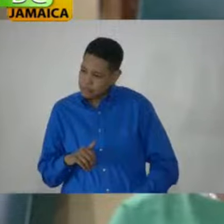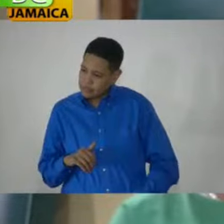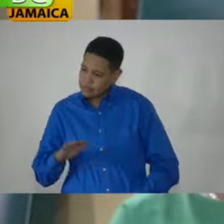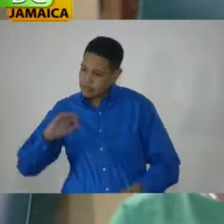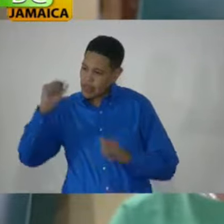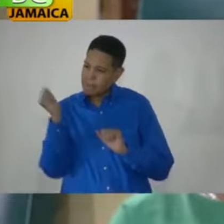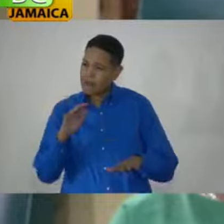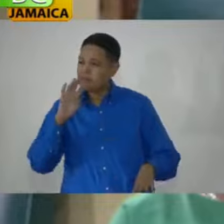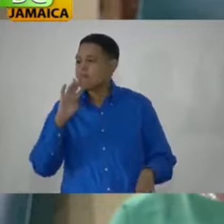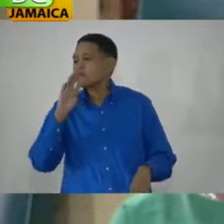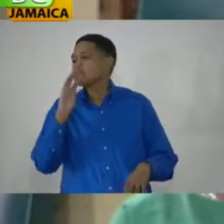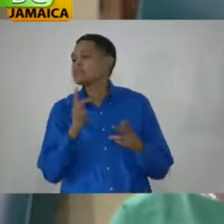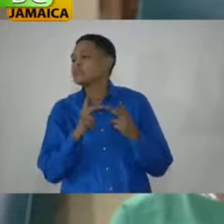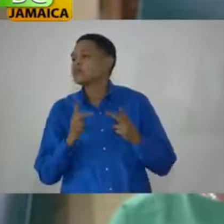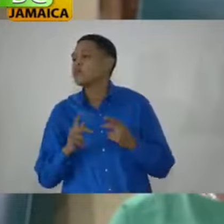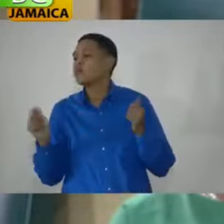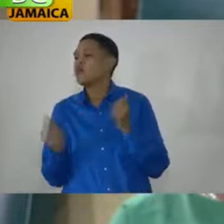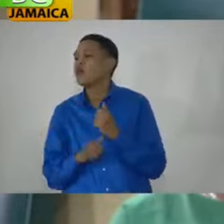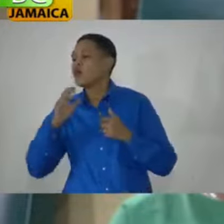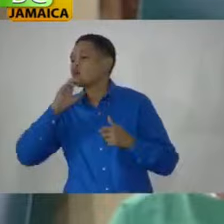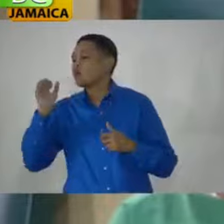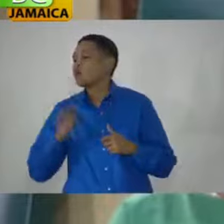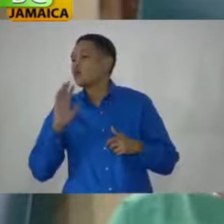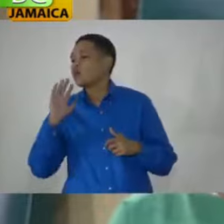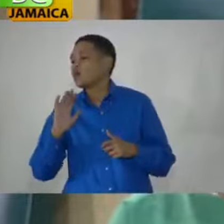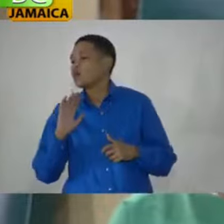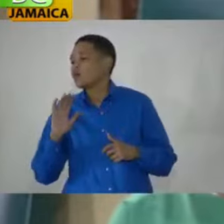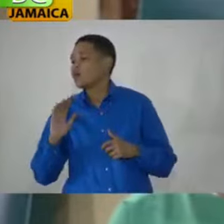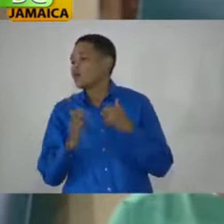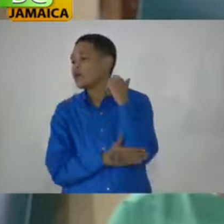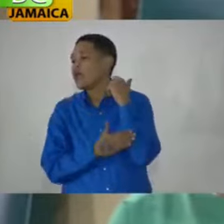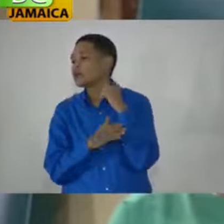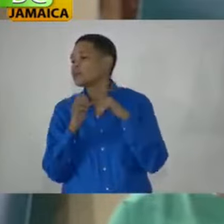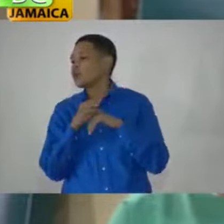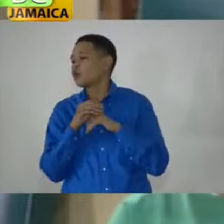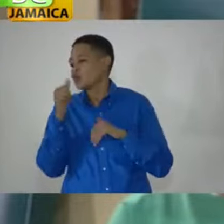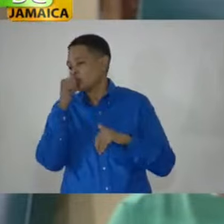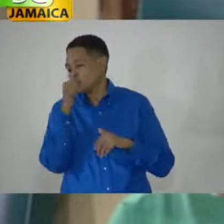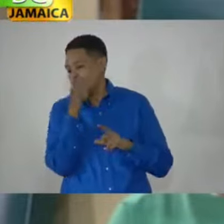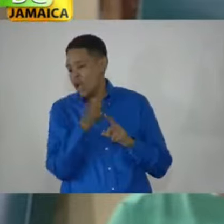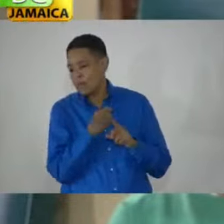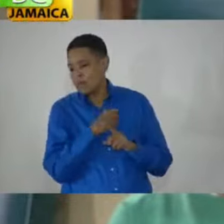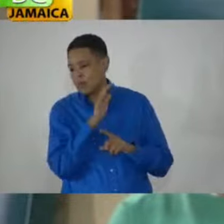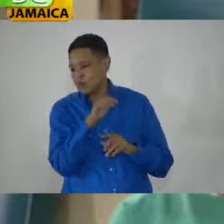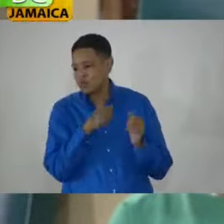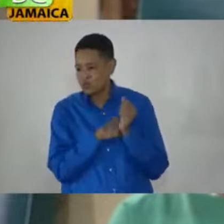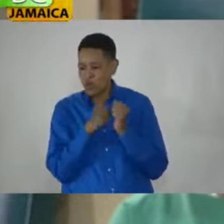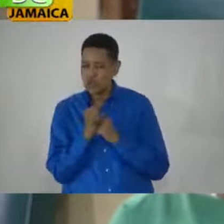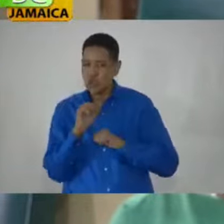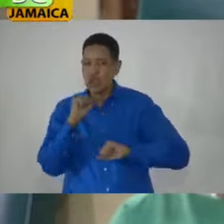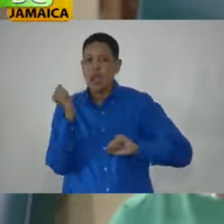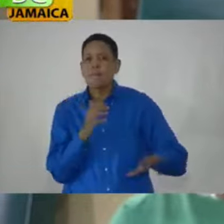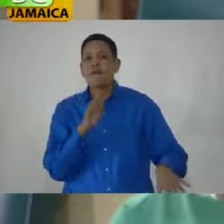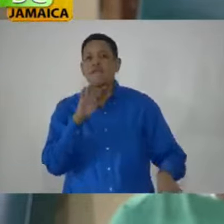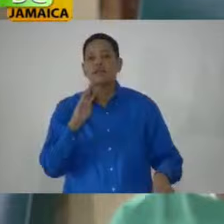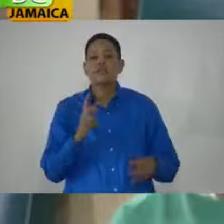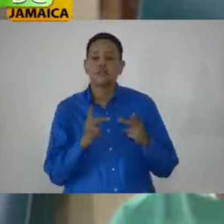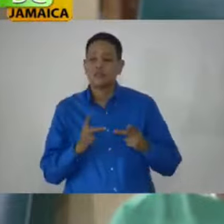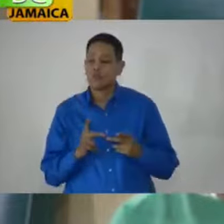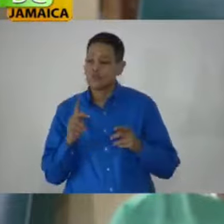abolishing 46 posts under the old National Council on Drug Abuse structure when